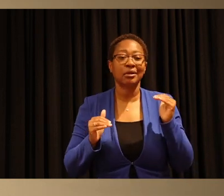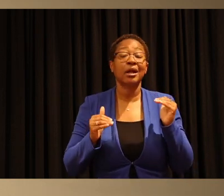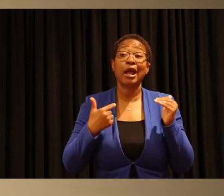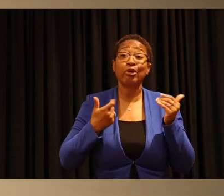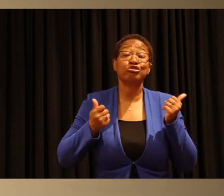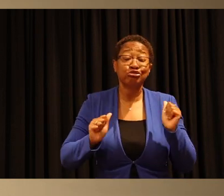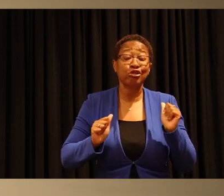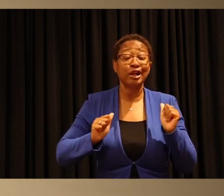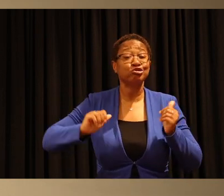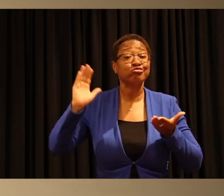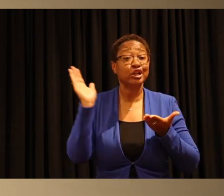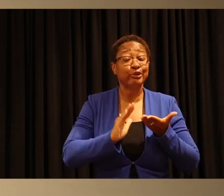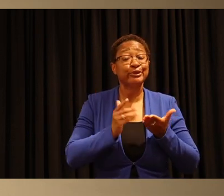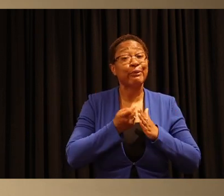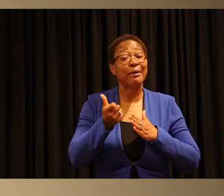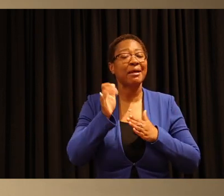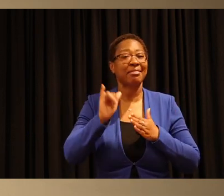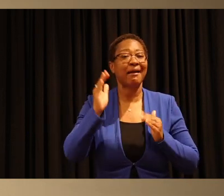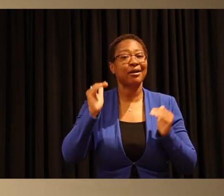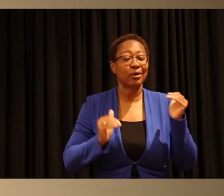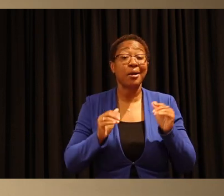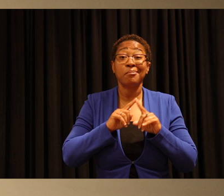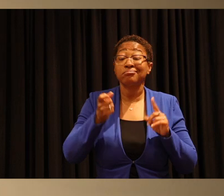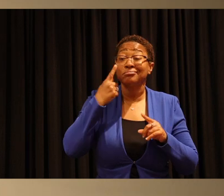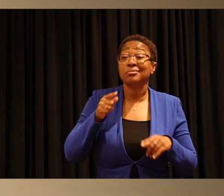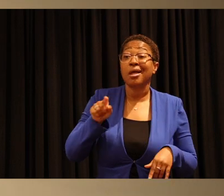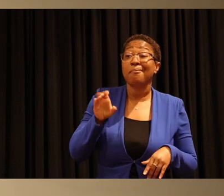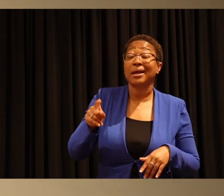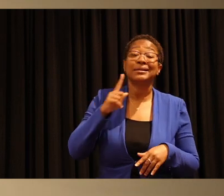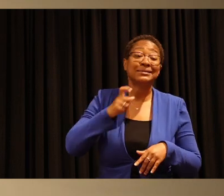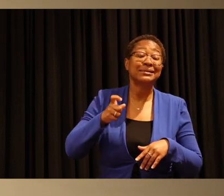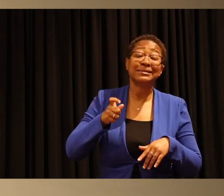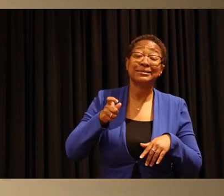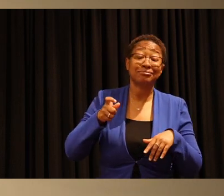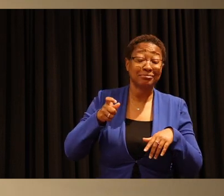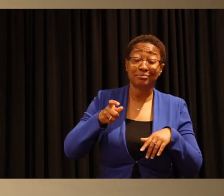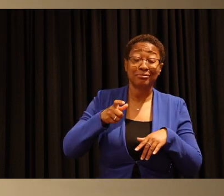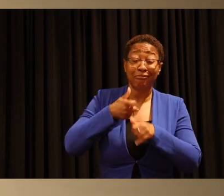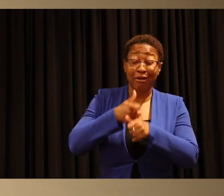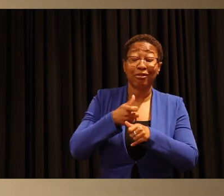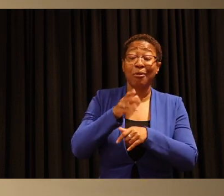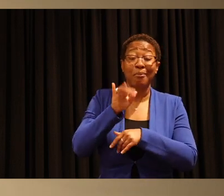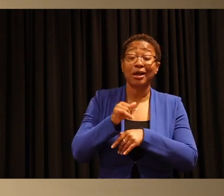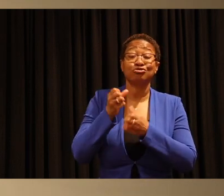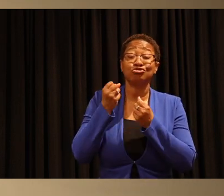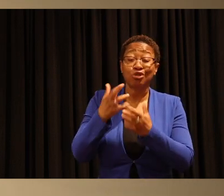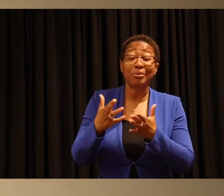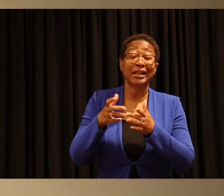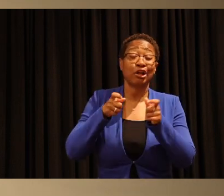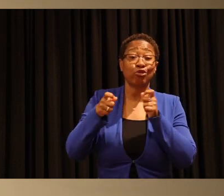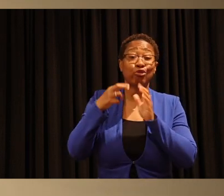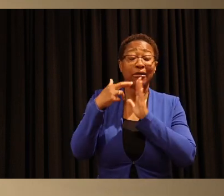of them as possible. But banks are highly regulated organizations. We've got so many regulations that we have